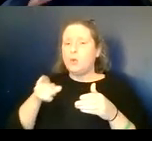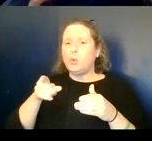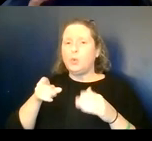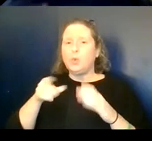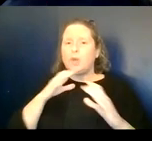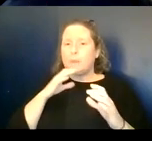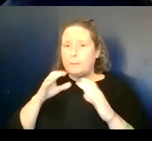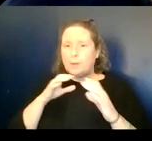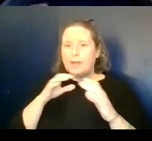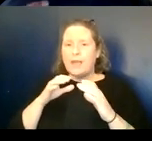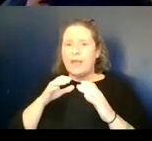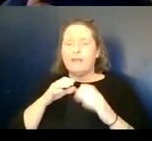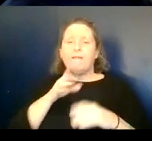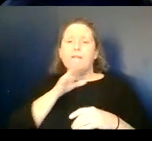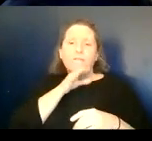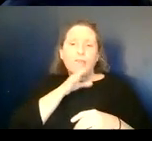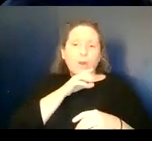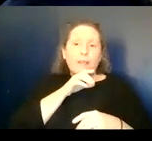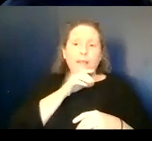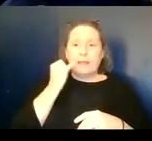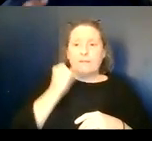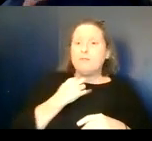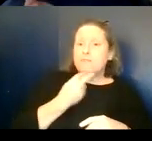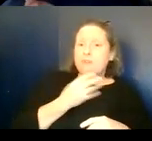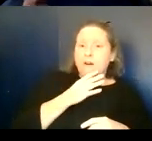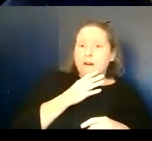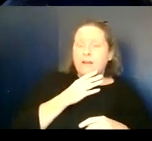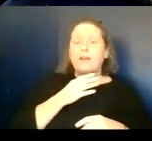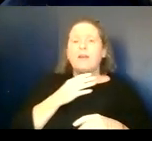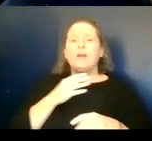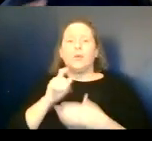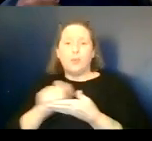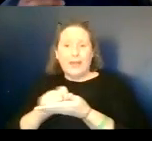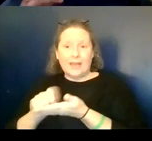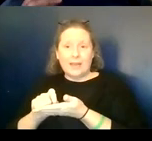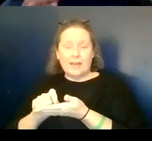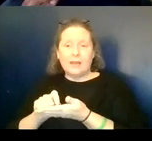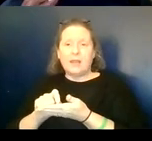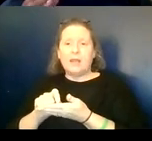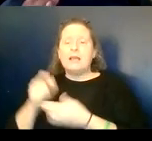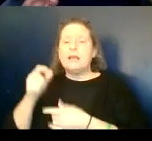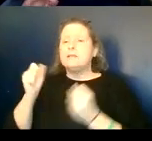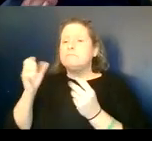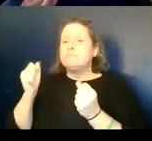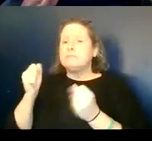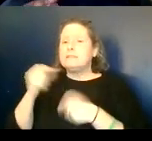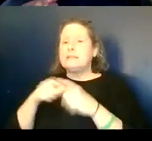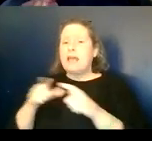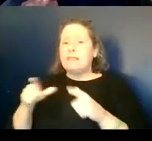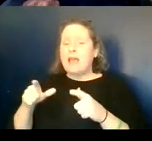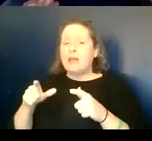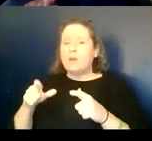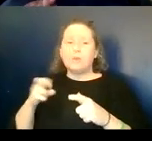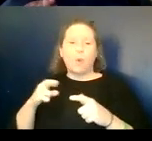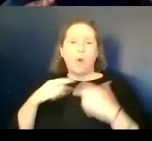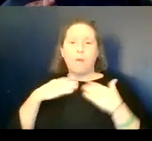verbally, written, in sign language, or through body Mhm. language. If that person communicates yes or